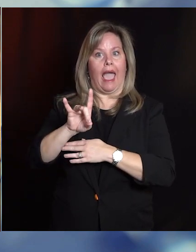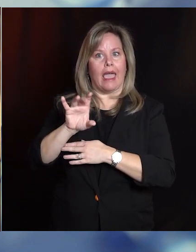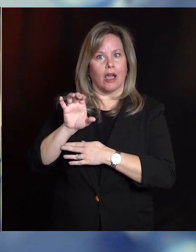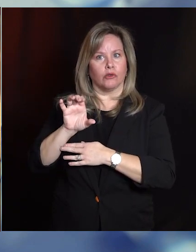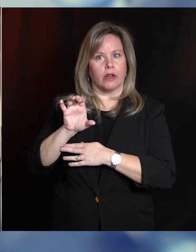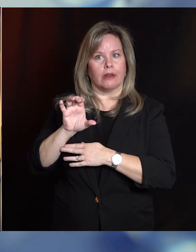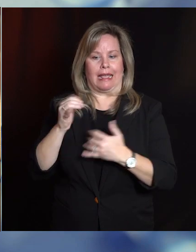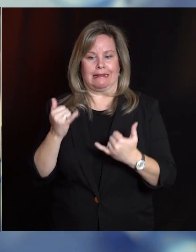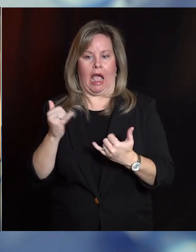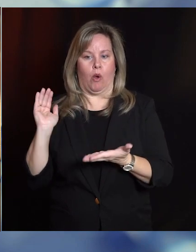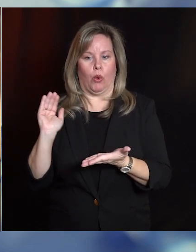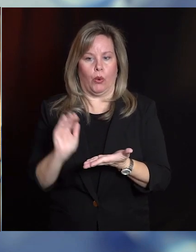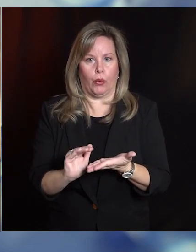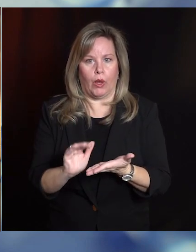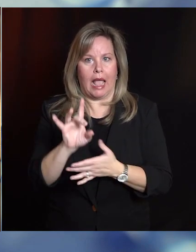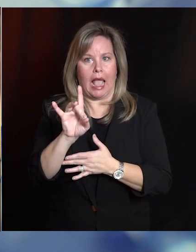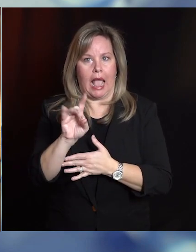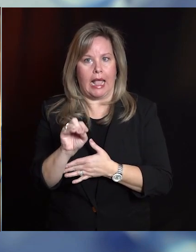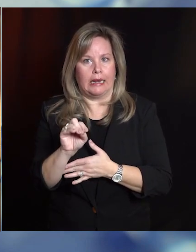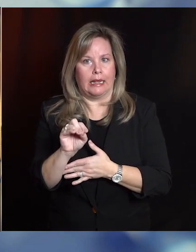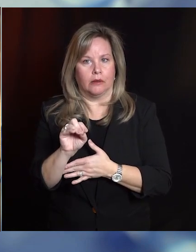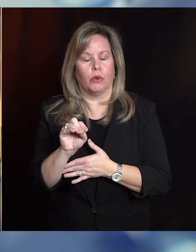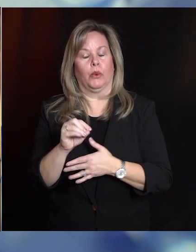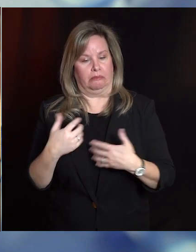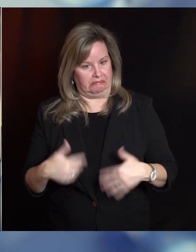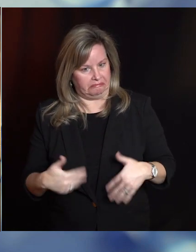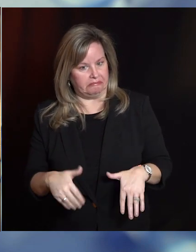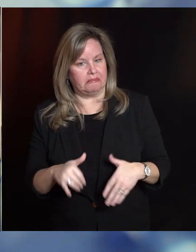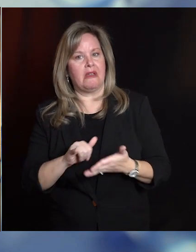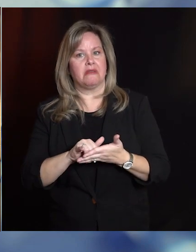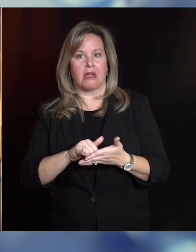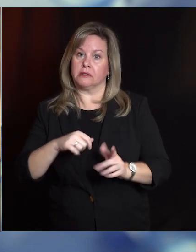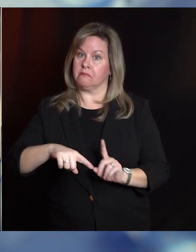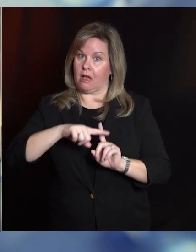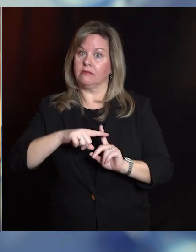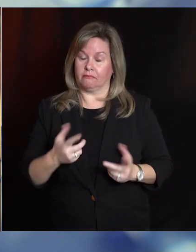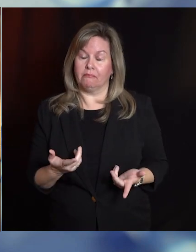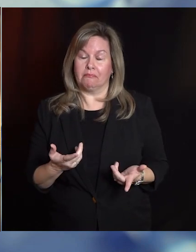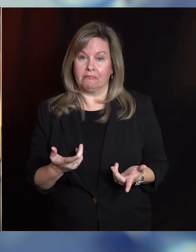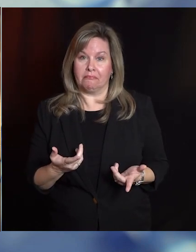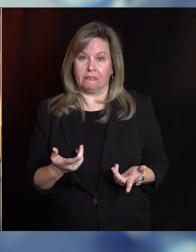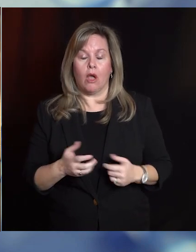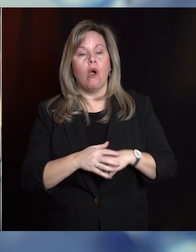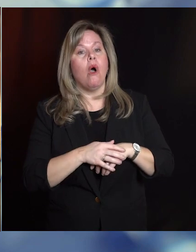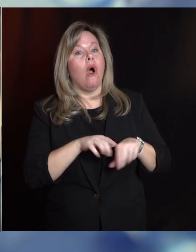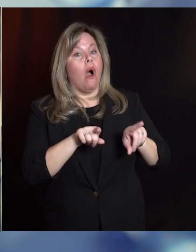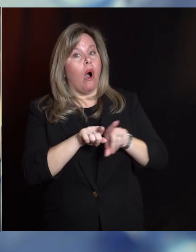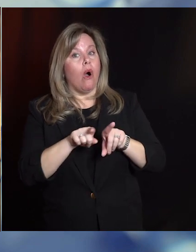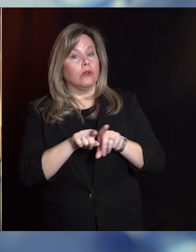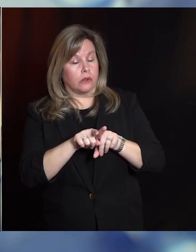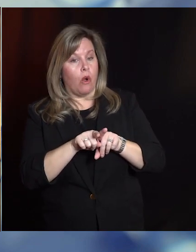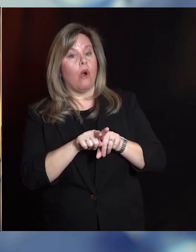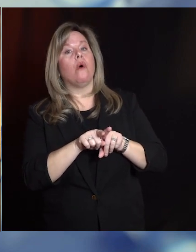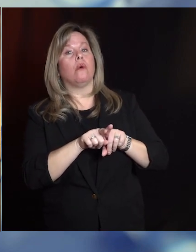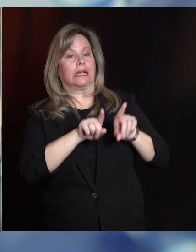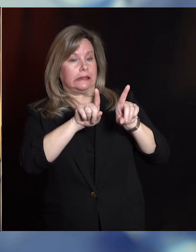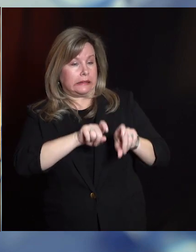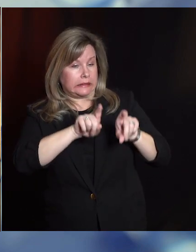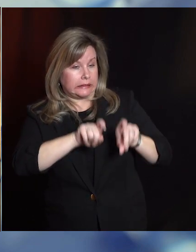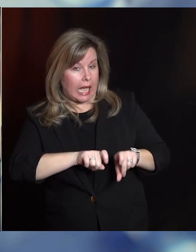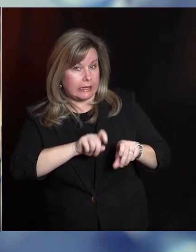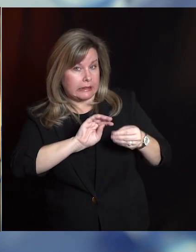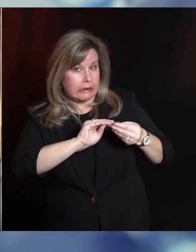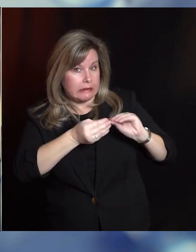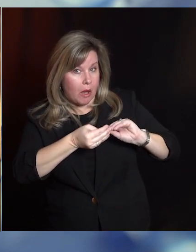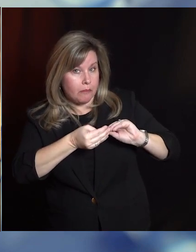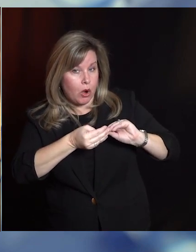the percentage of those tests coming up positive for COVID-19, has fallen below 5% for the first time in many months. We